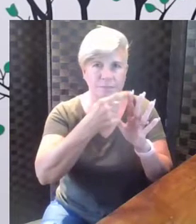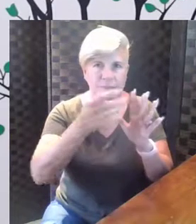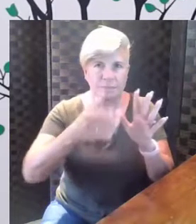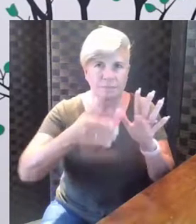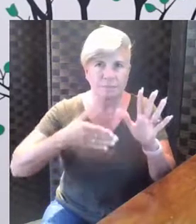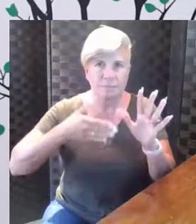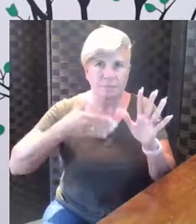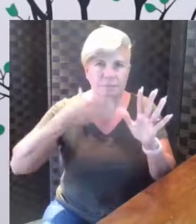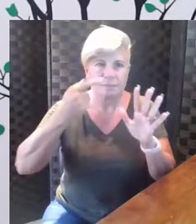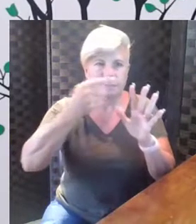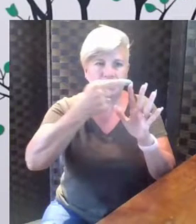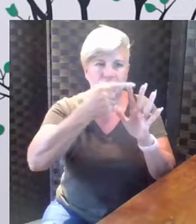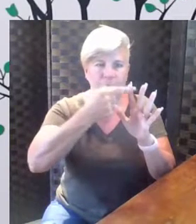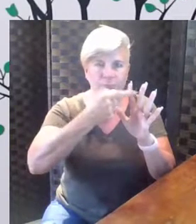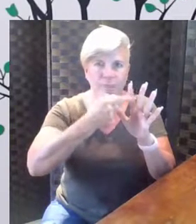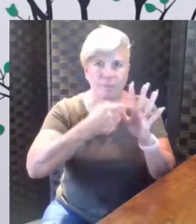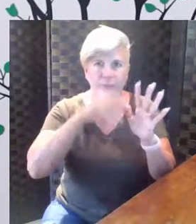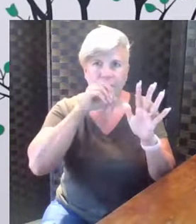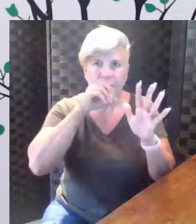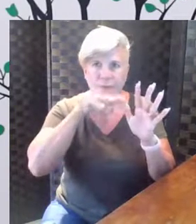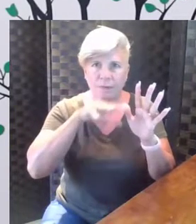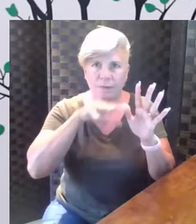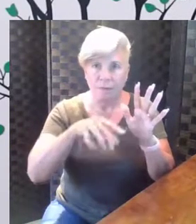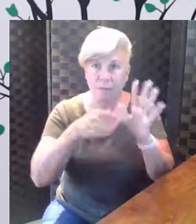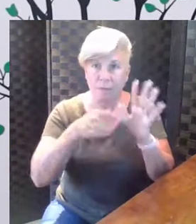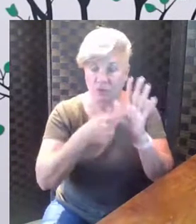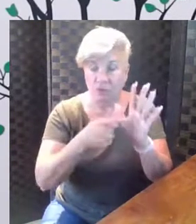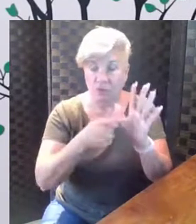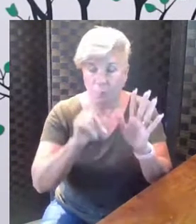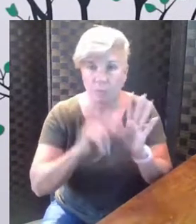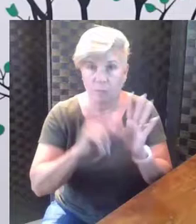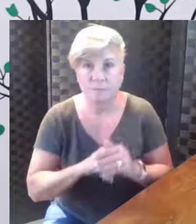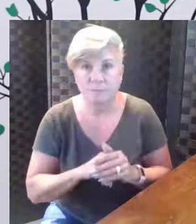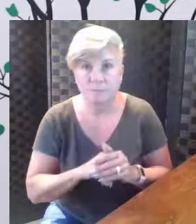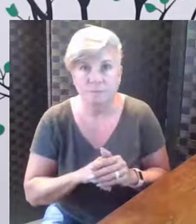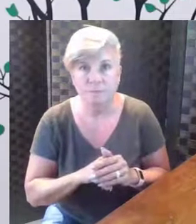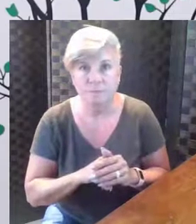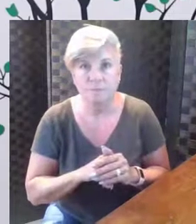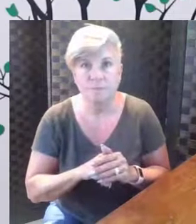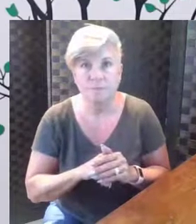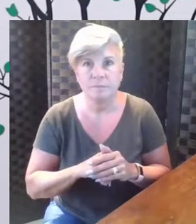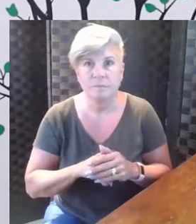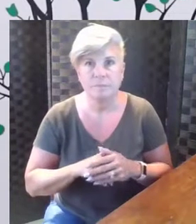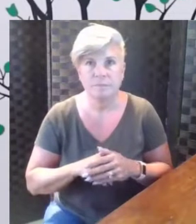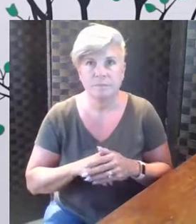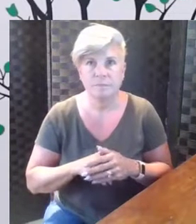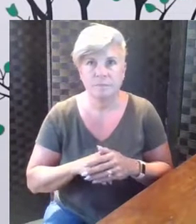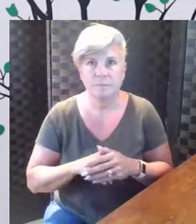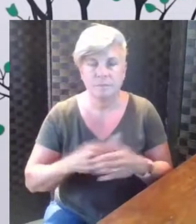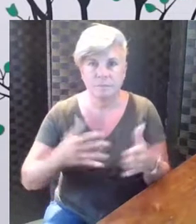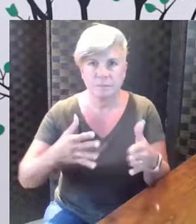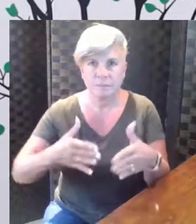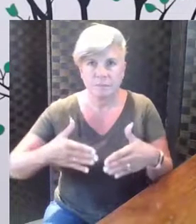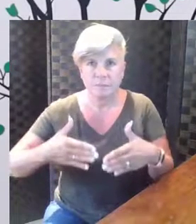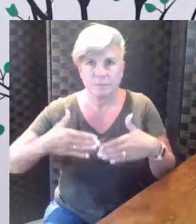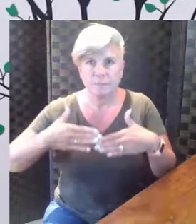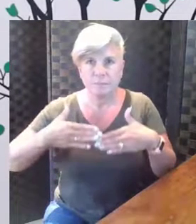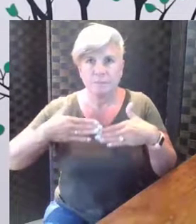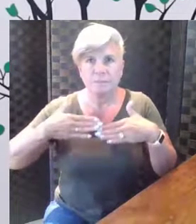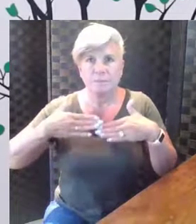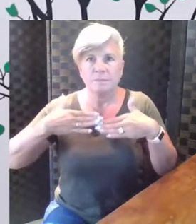out through our mouth. Okay? So I'm going to show you what that's going to look like first. And breathe in as you go